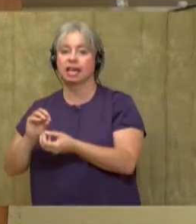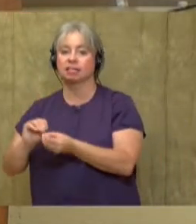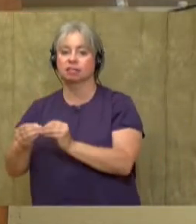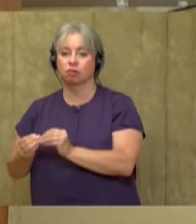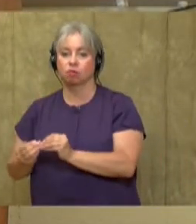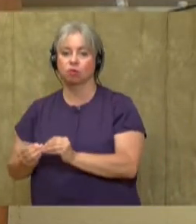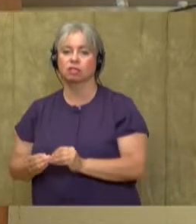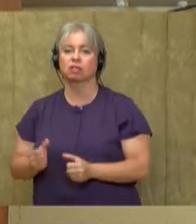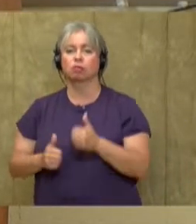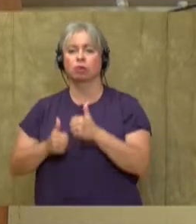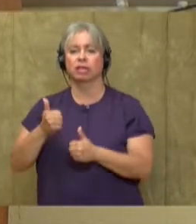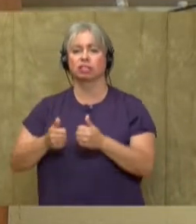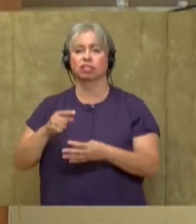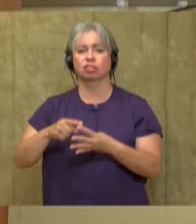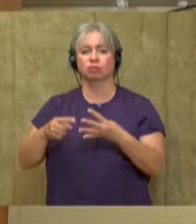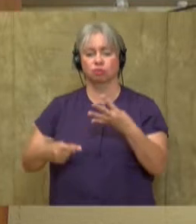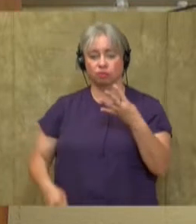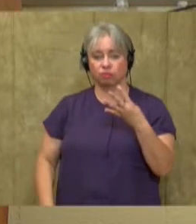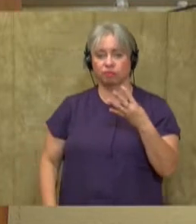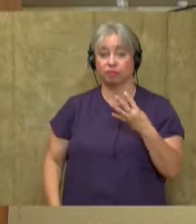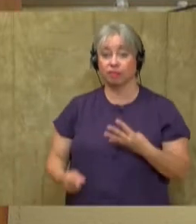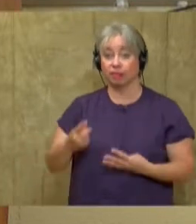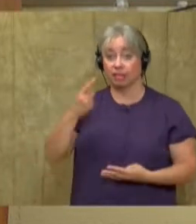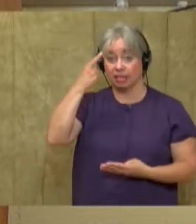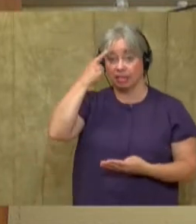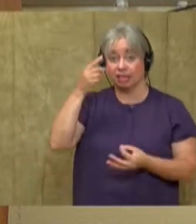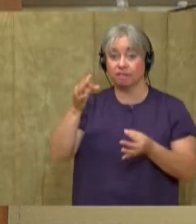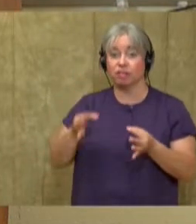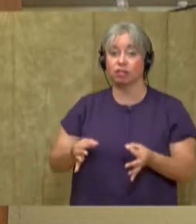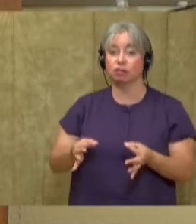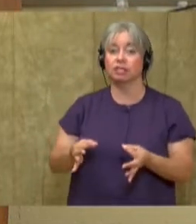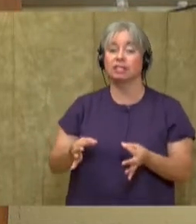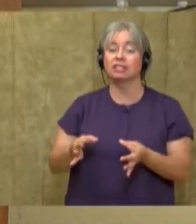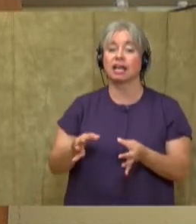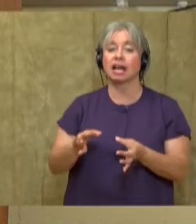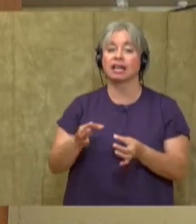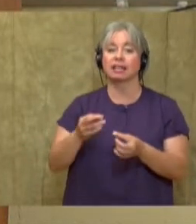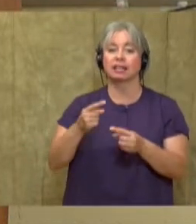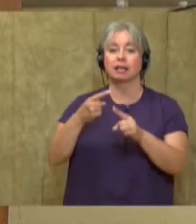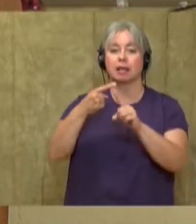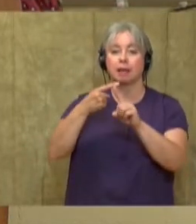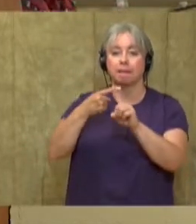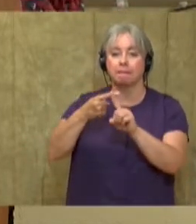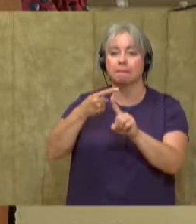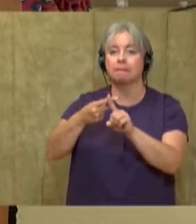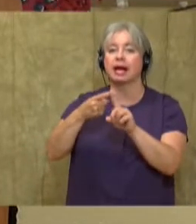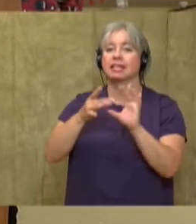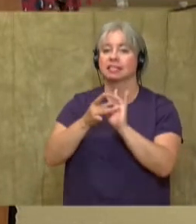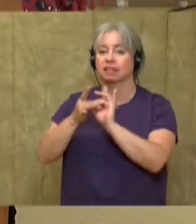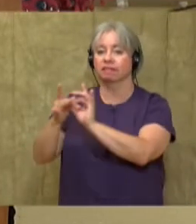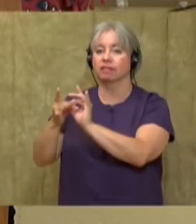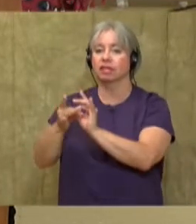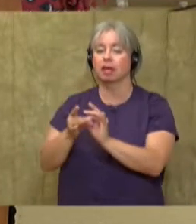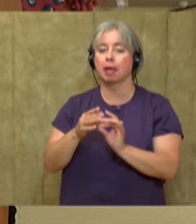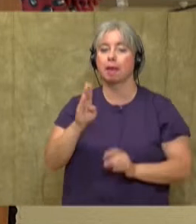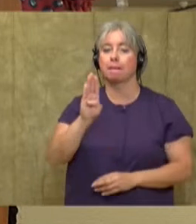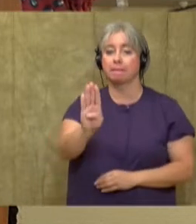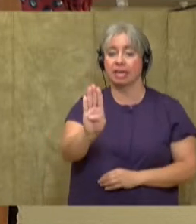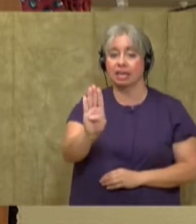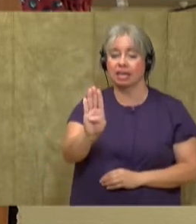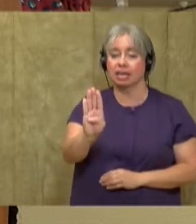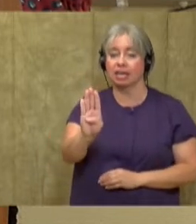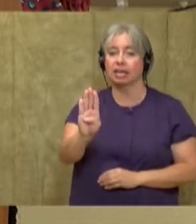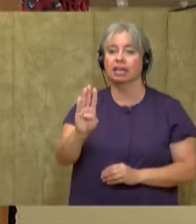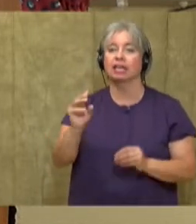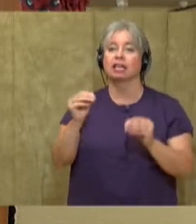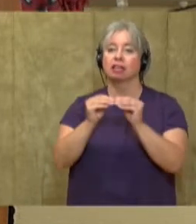All right, that's right. If you chose positive, which would be B, positive association, the more time that